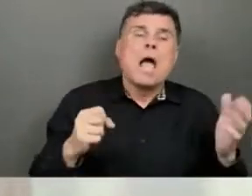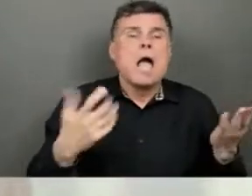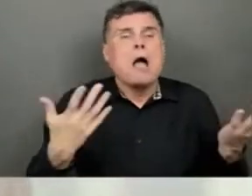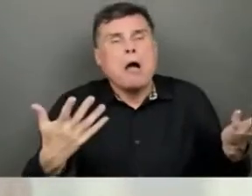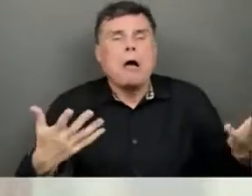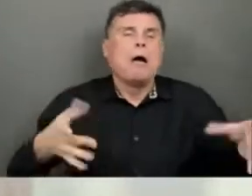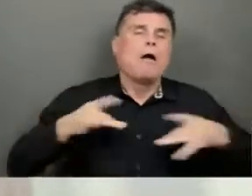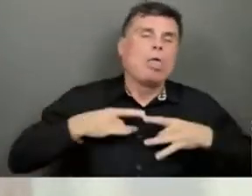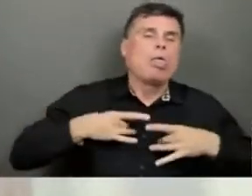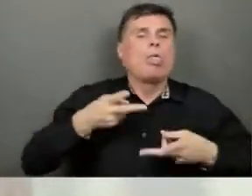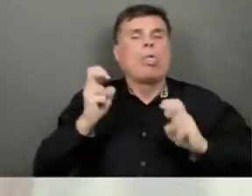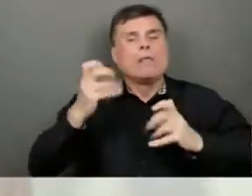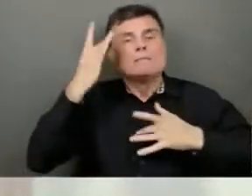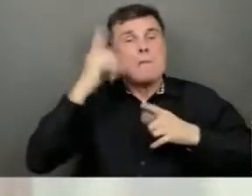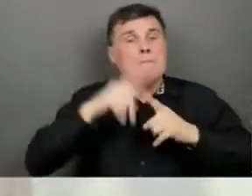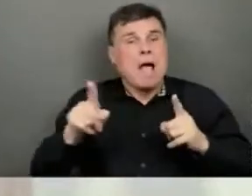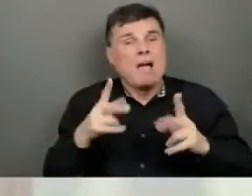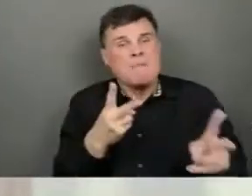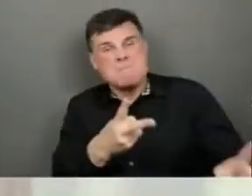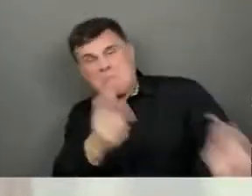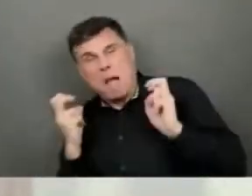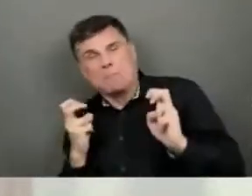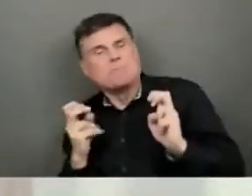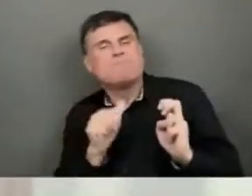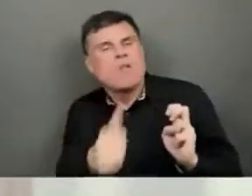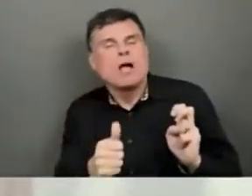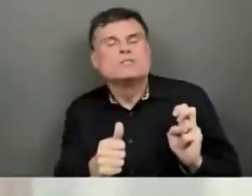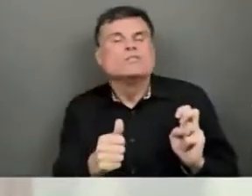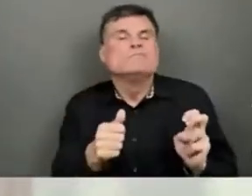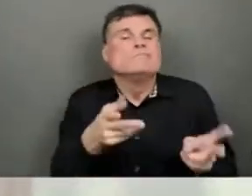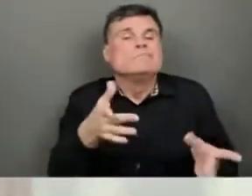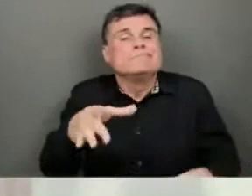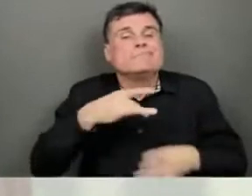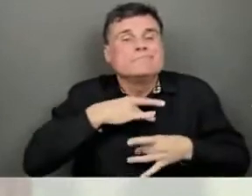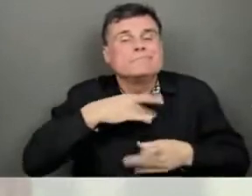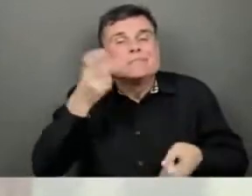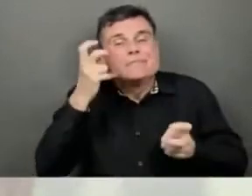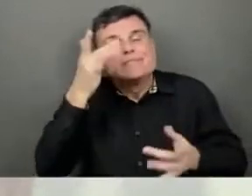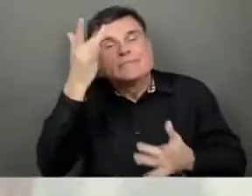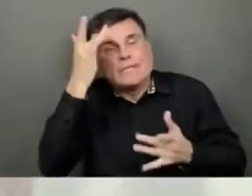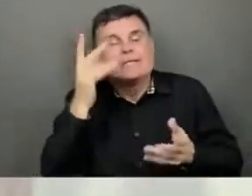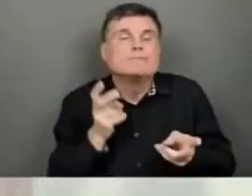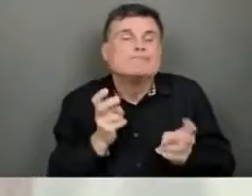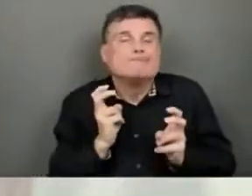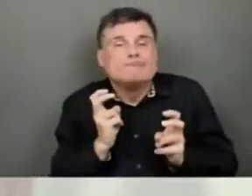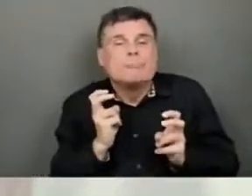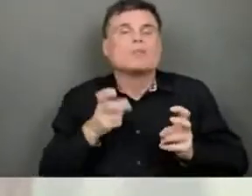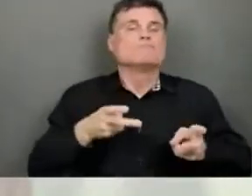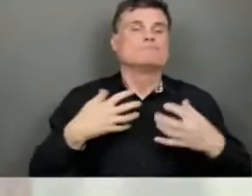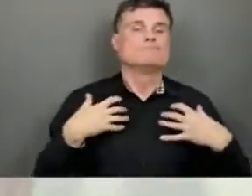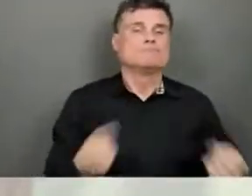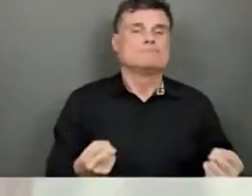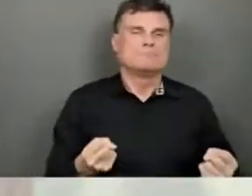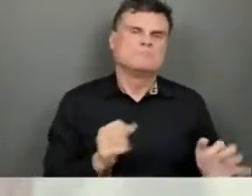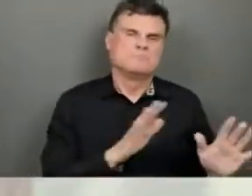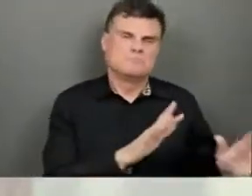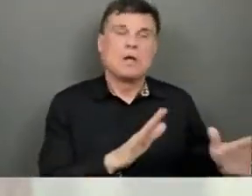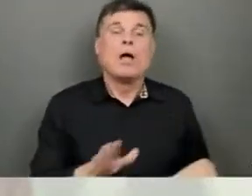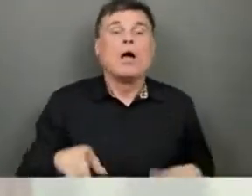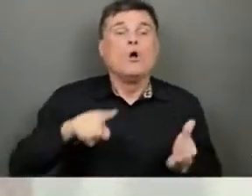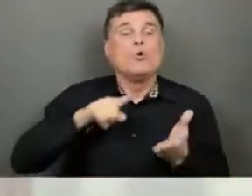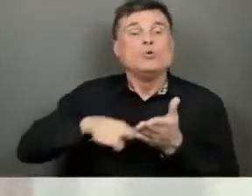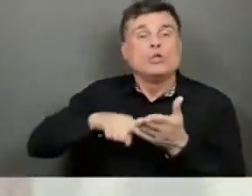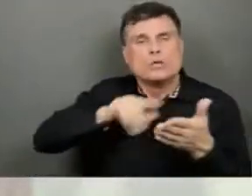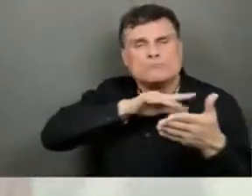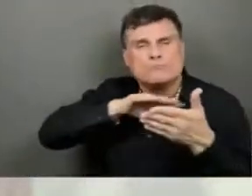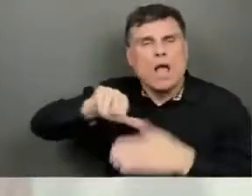high. And we know that giving an additional booster from some of the data from other countries and from here as well